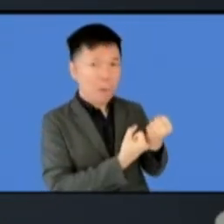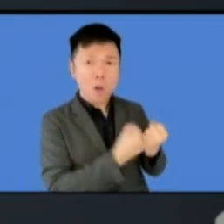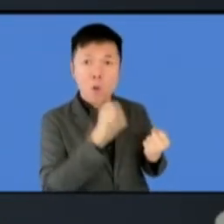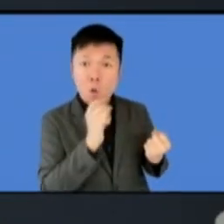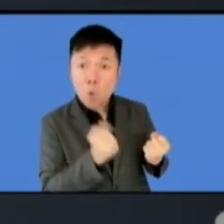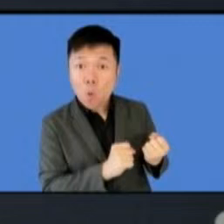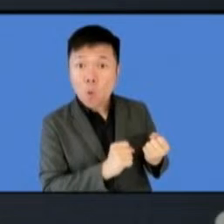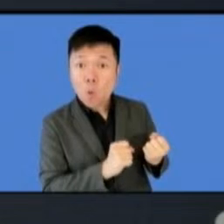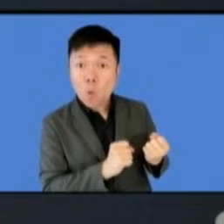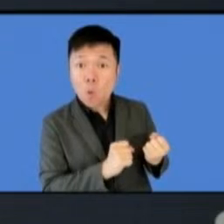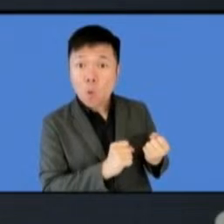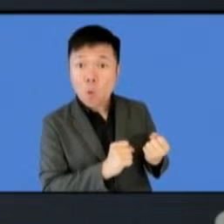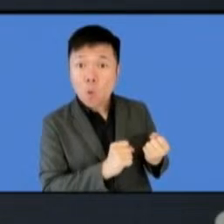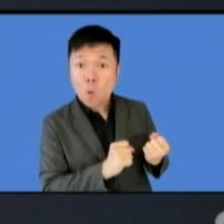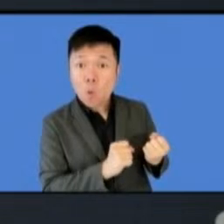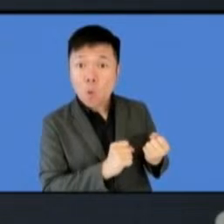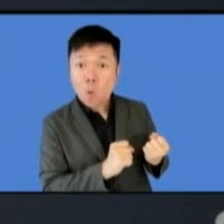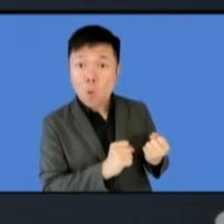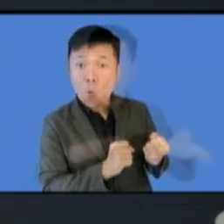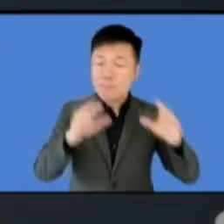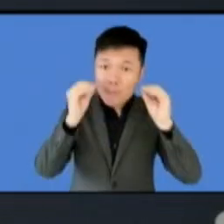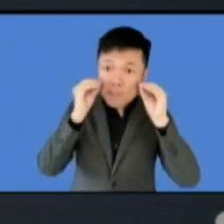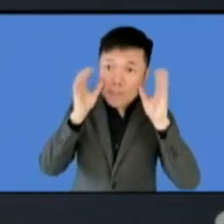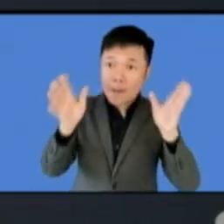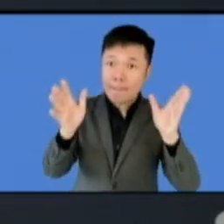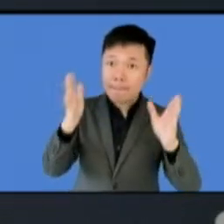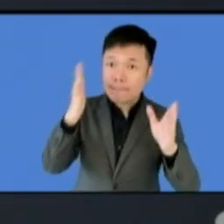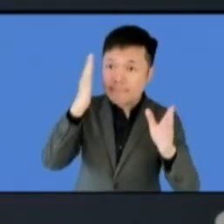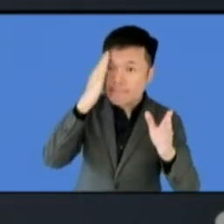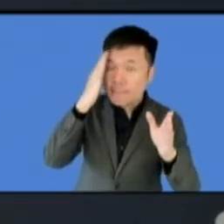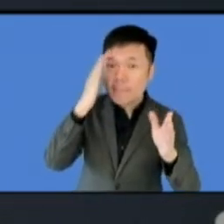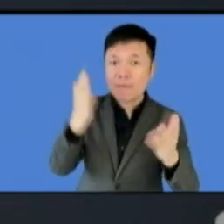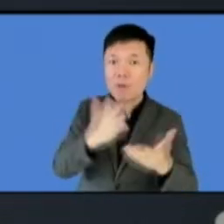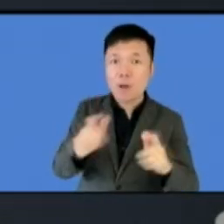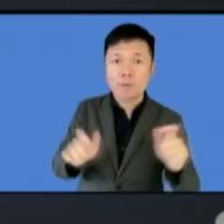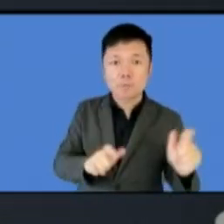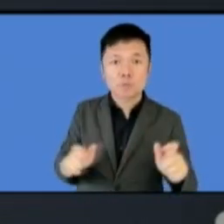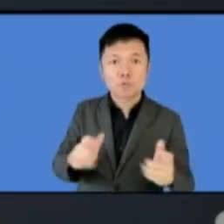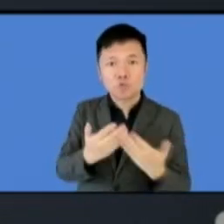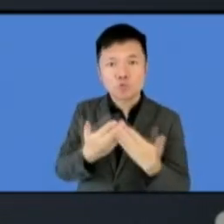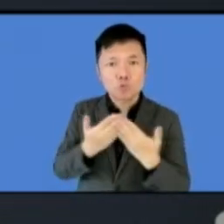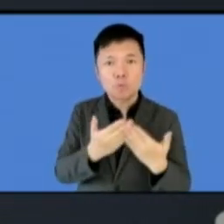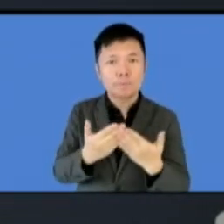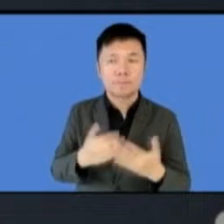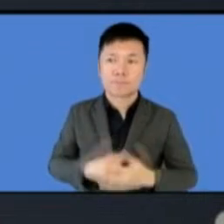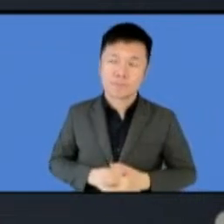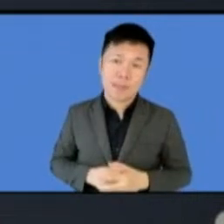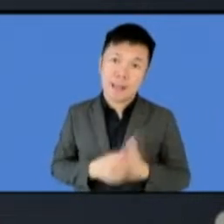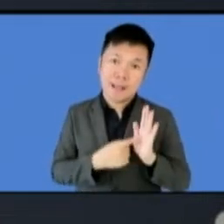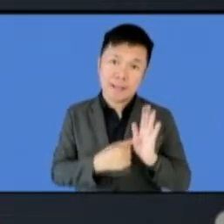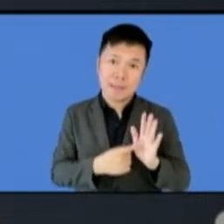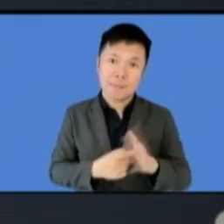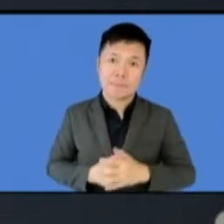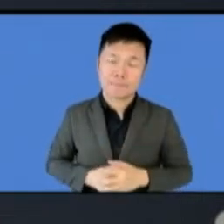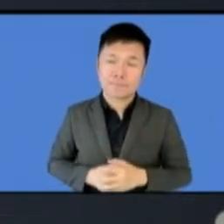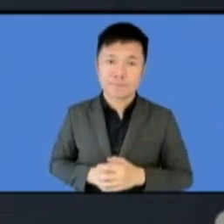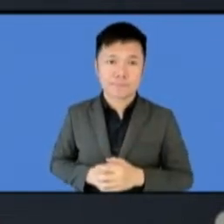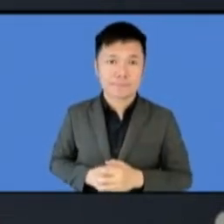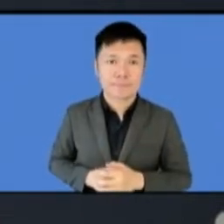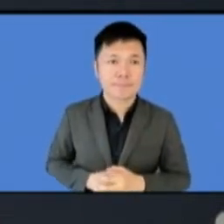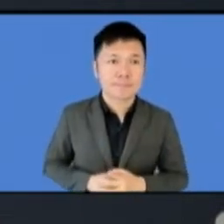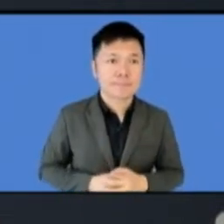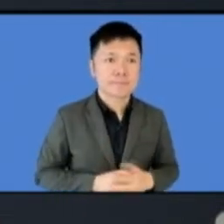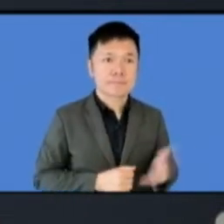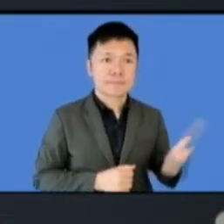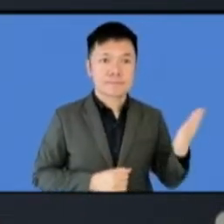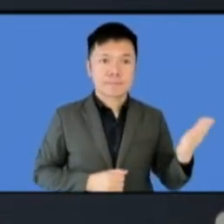on educating communities and intend to take it to schools and colleges. There is the interesting example of Friendline, and